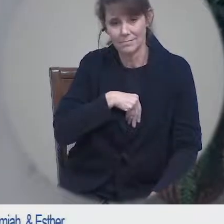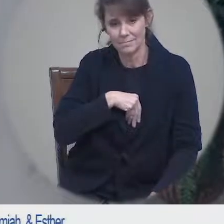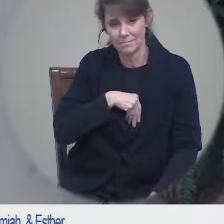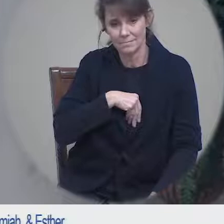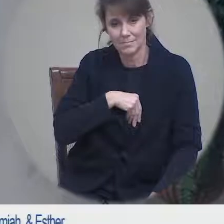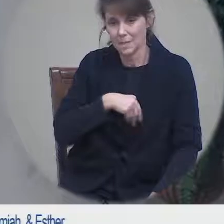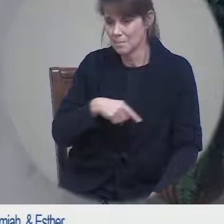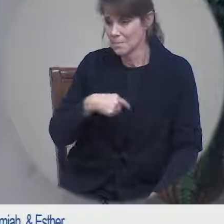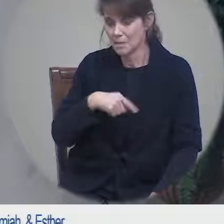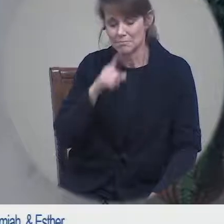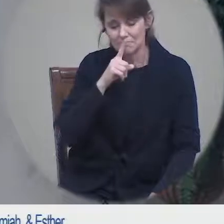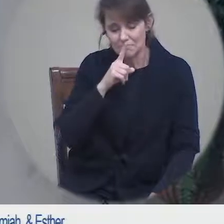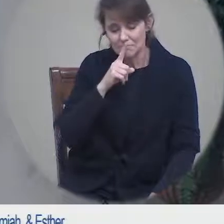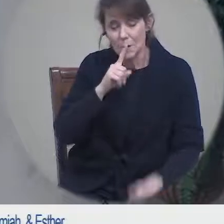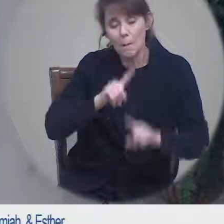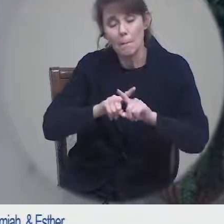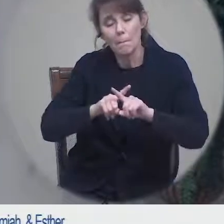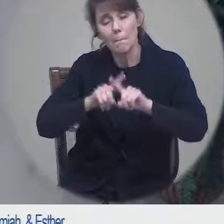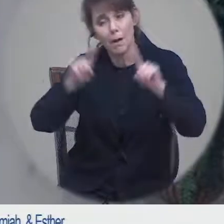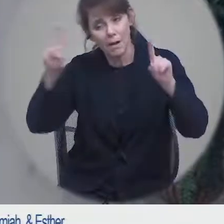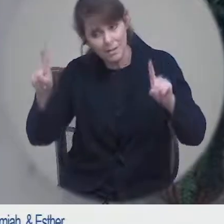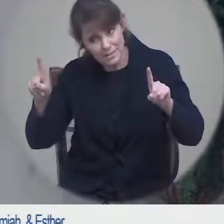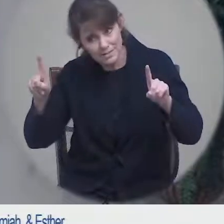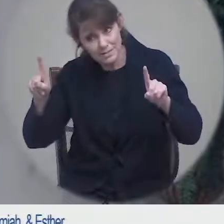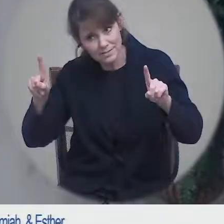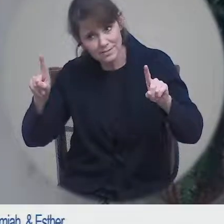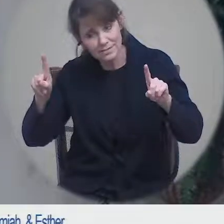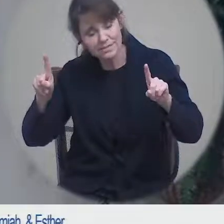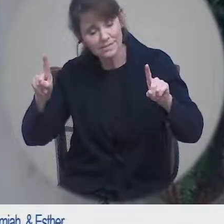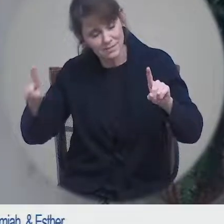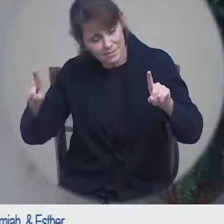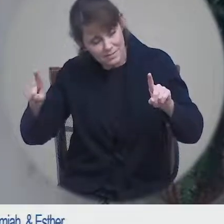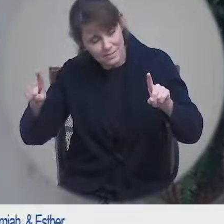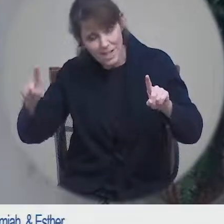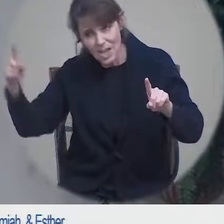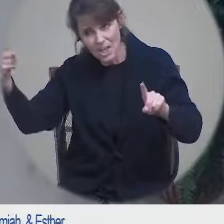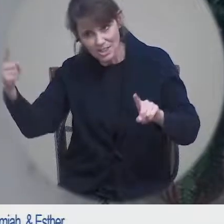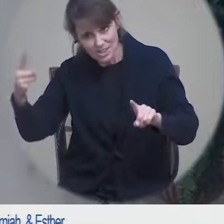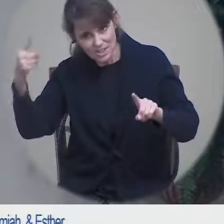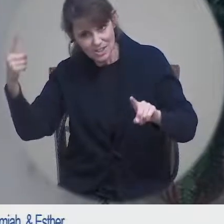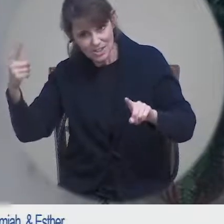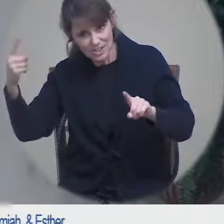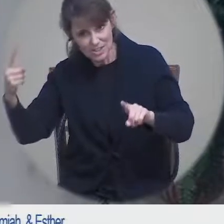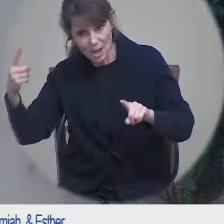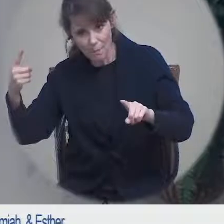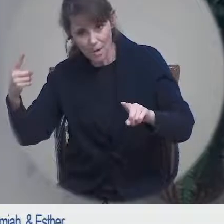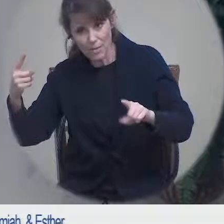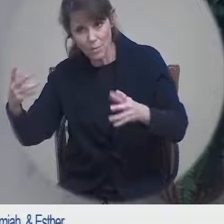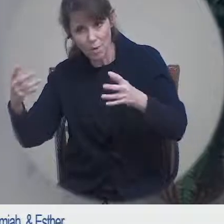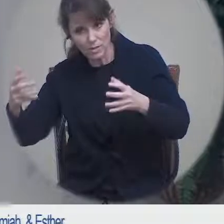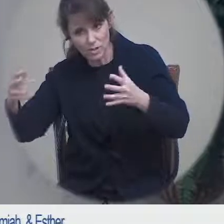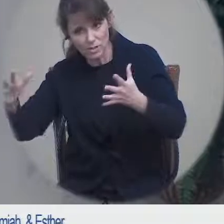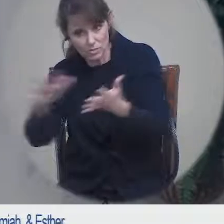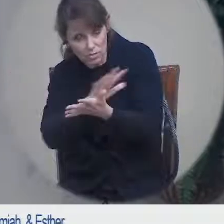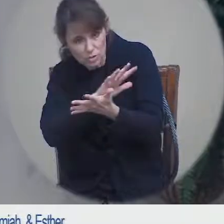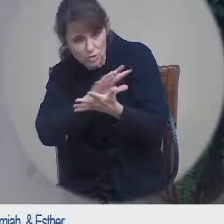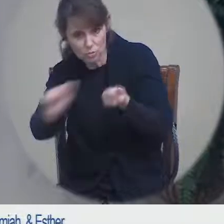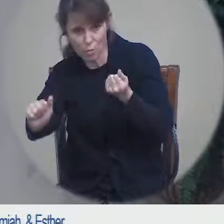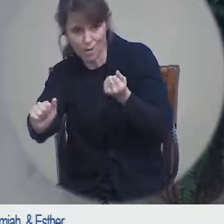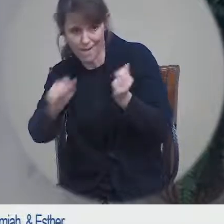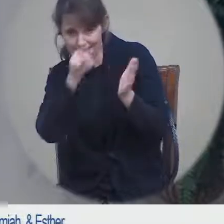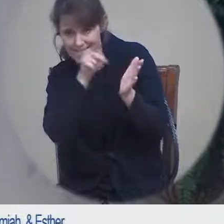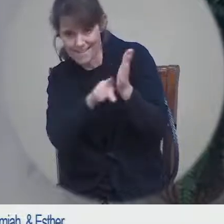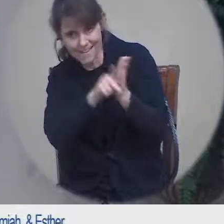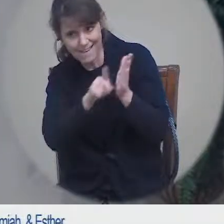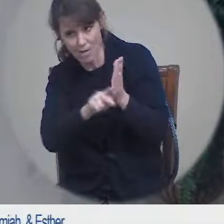anything. But we have, and the edict says that we are to be destroyed. And